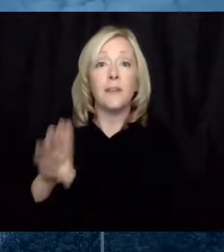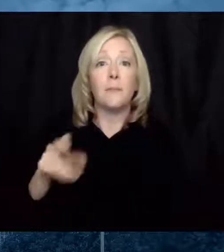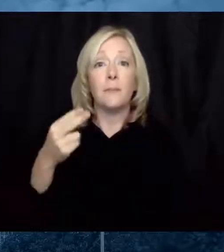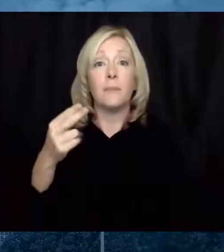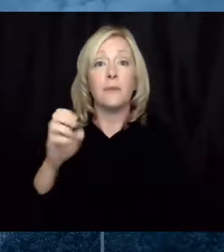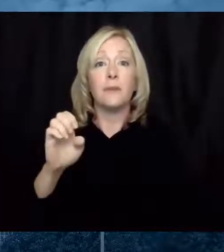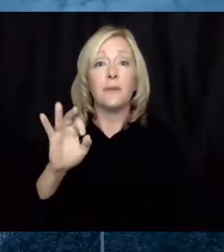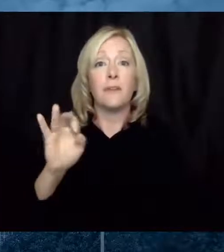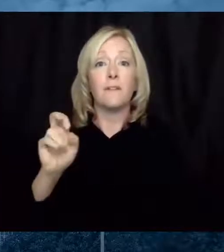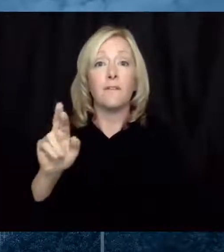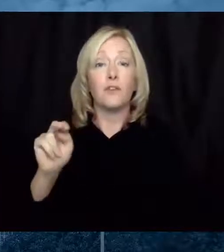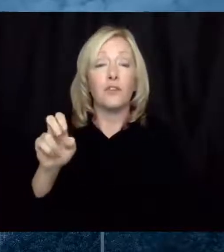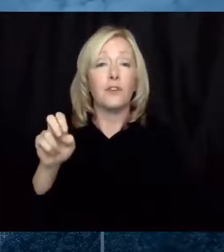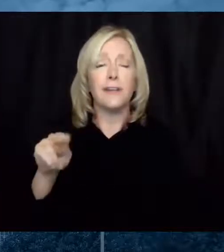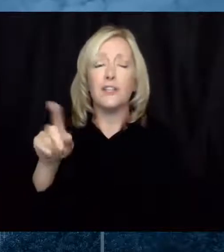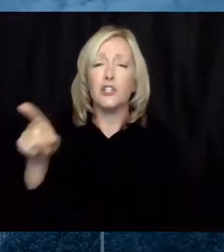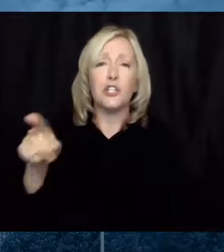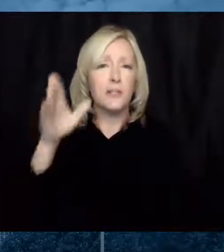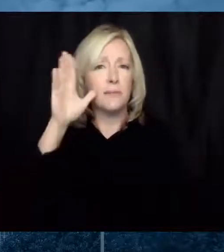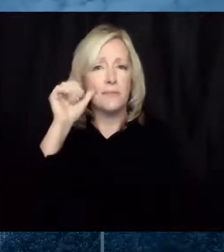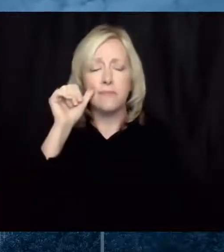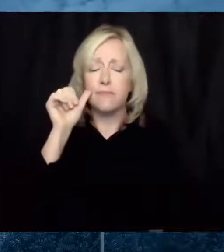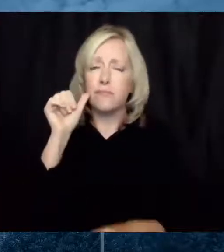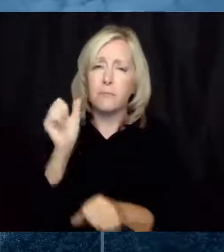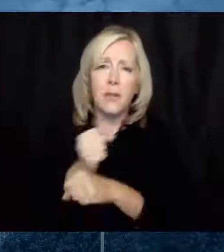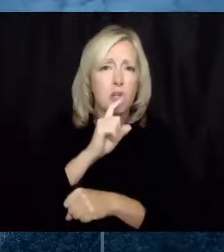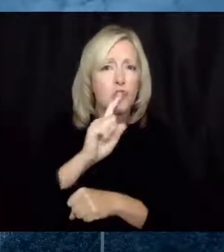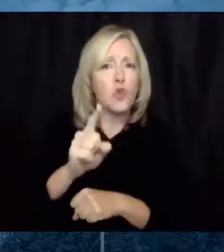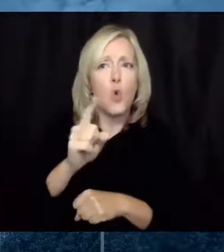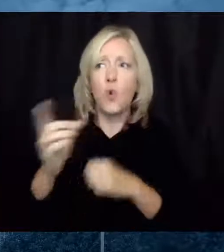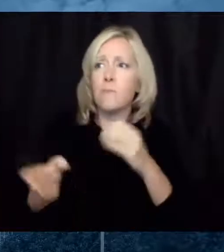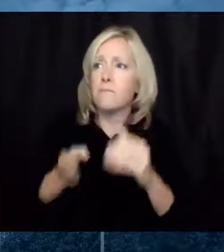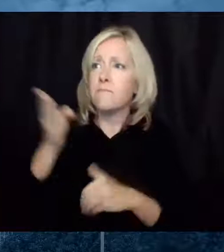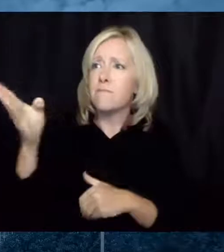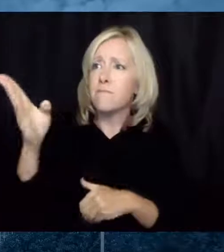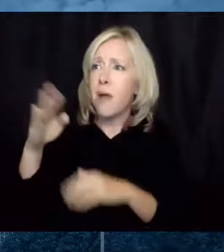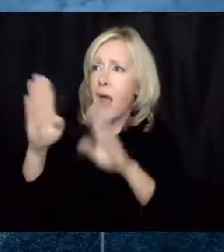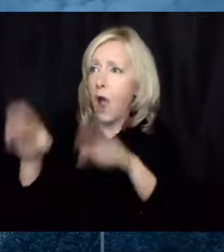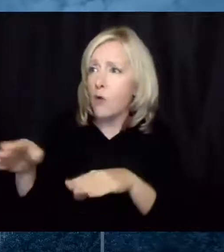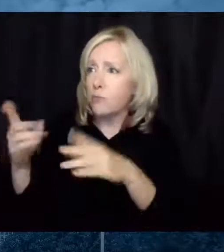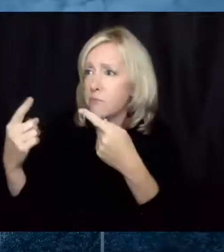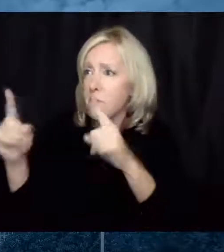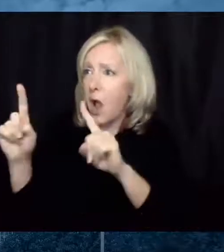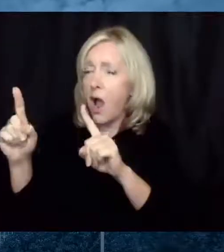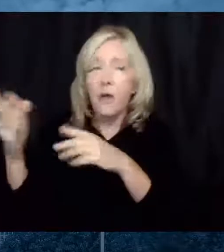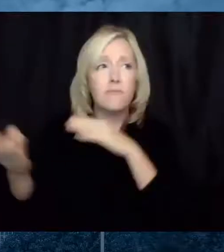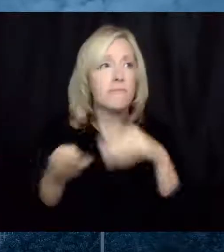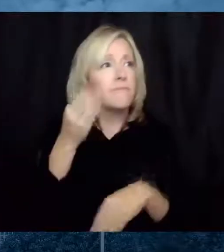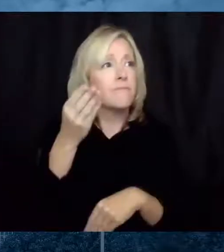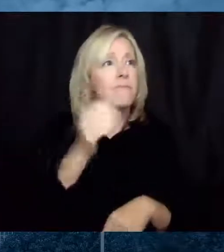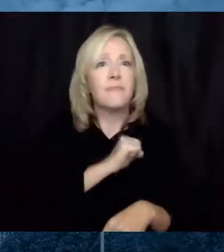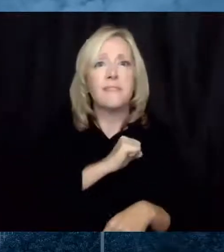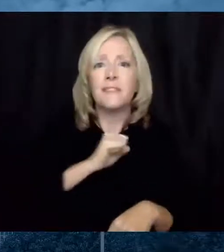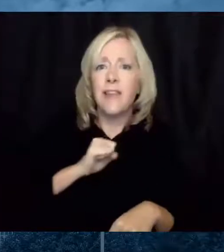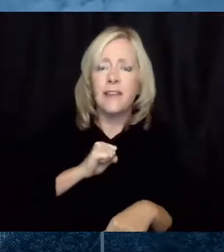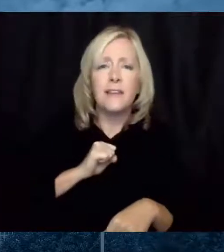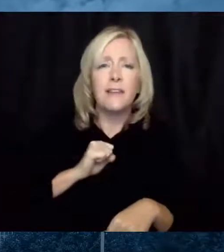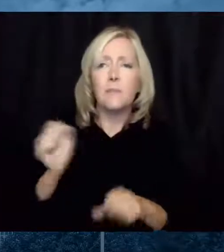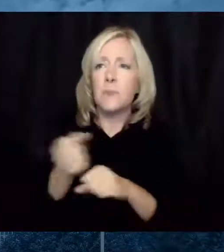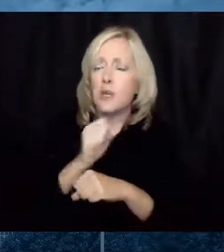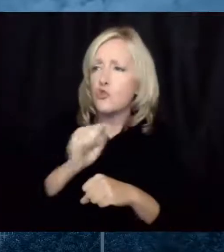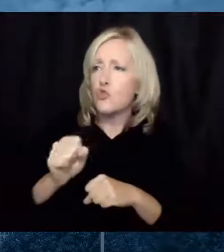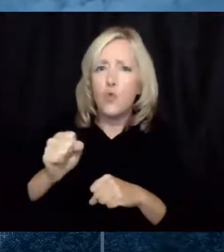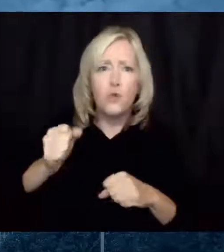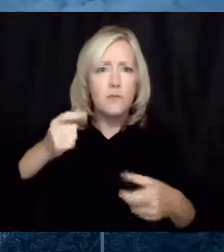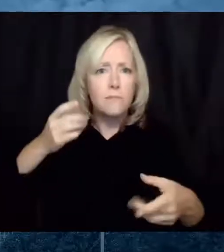to the House floor, but that it sailed over to the Senate, and the compromises that were constructed. To our Lieutenant